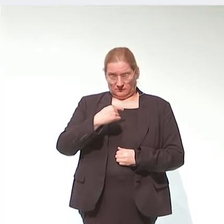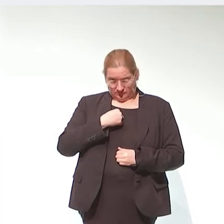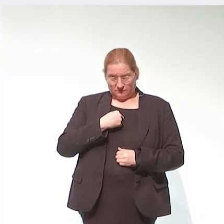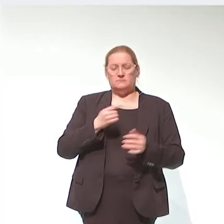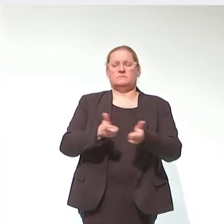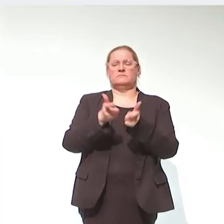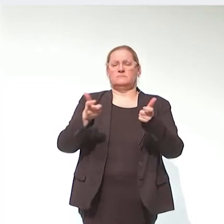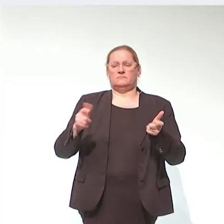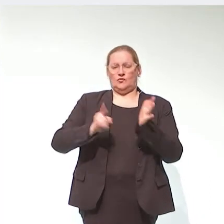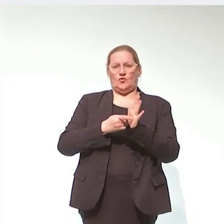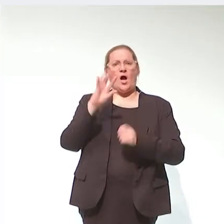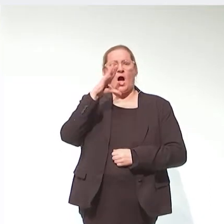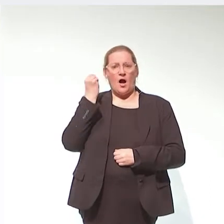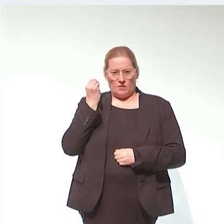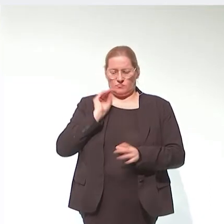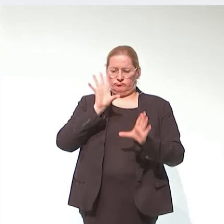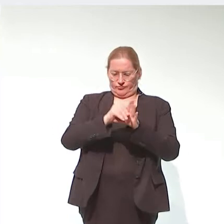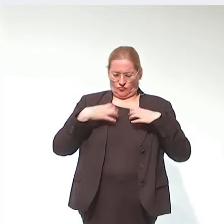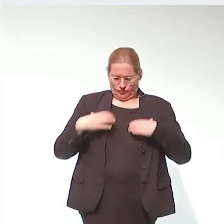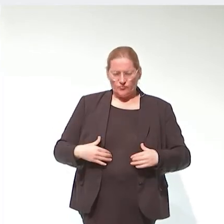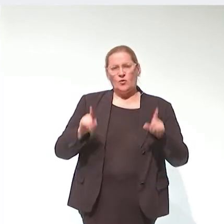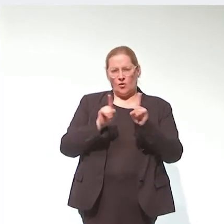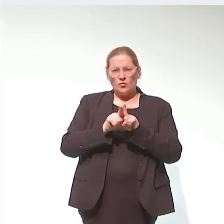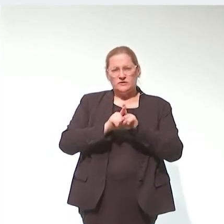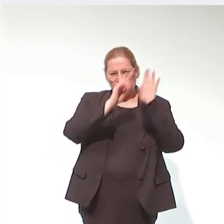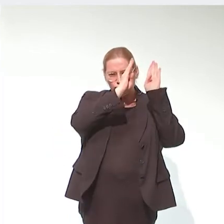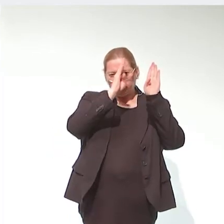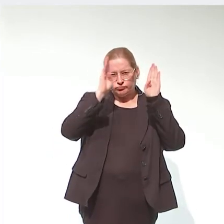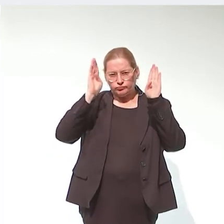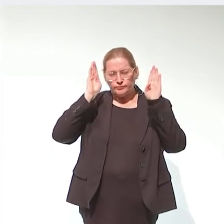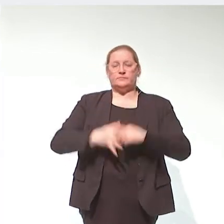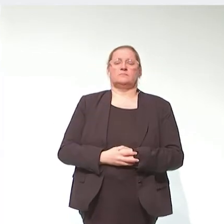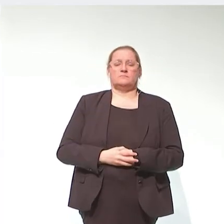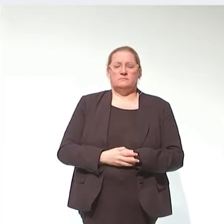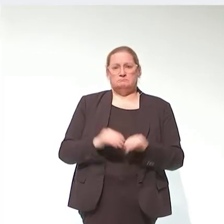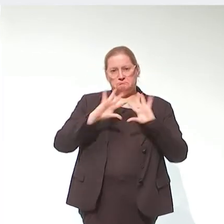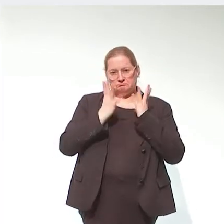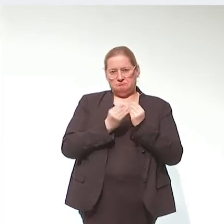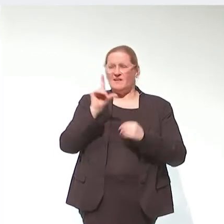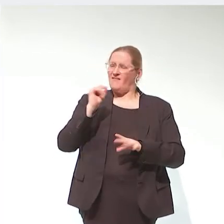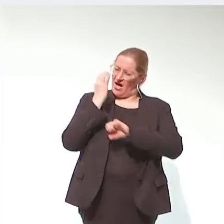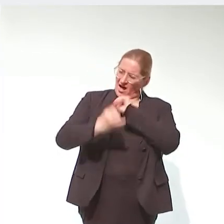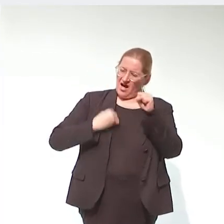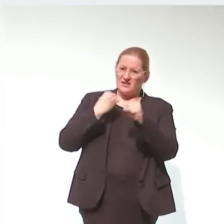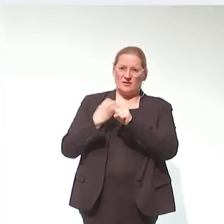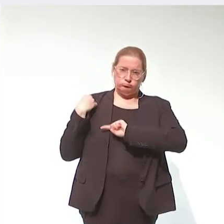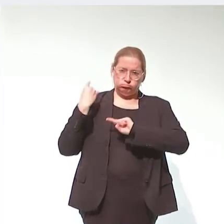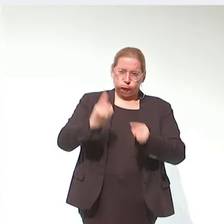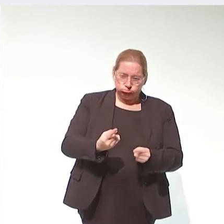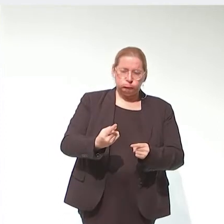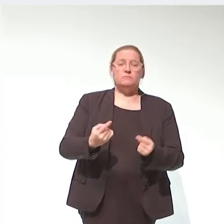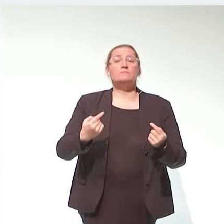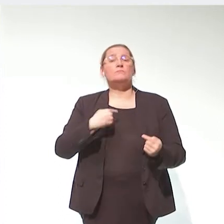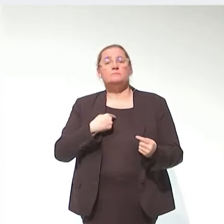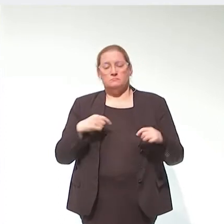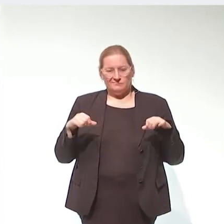other things. For more than 20 years, I've been a disability advocate, and for even longer, I've